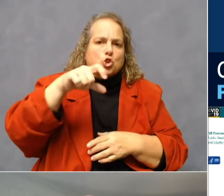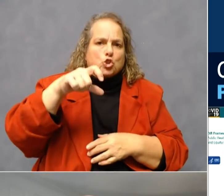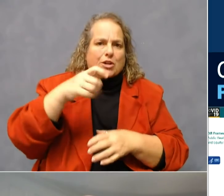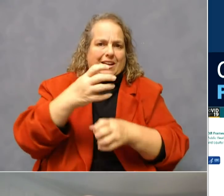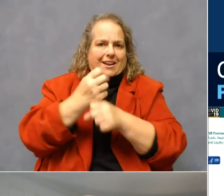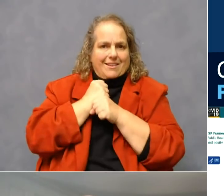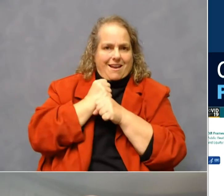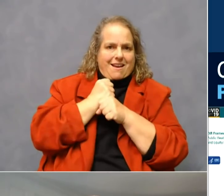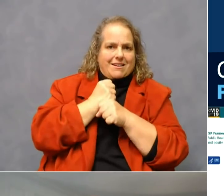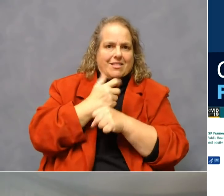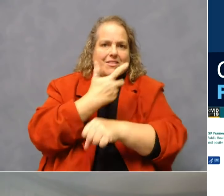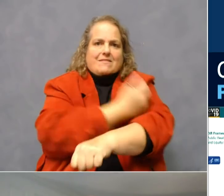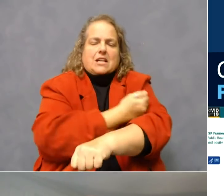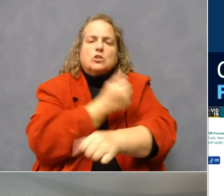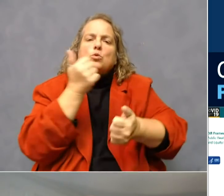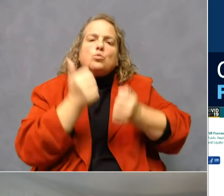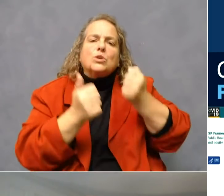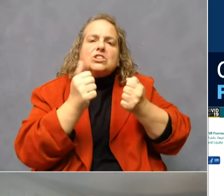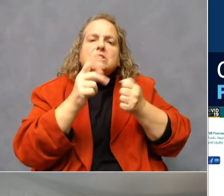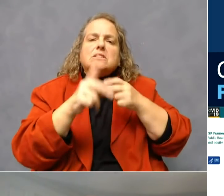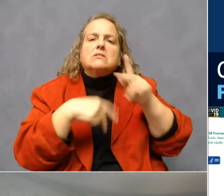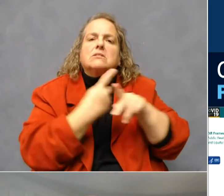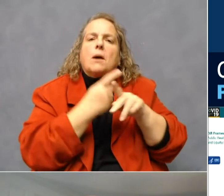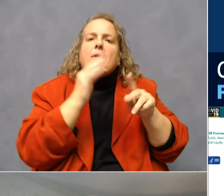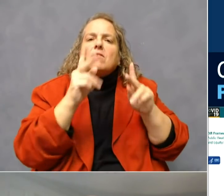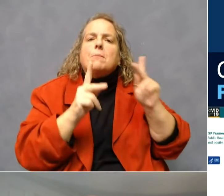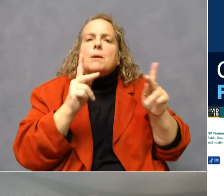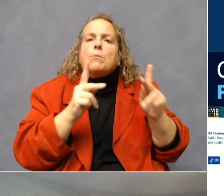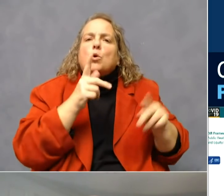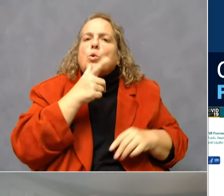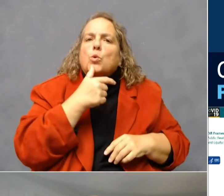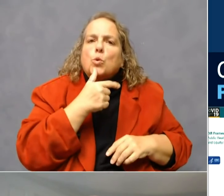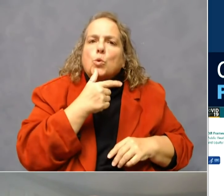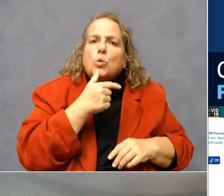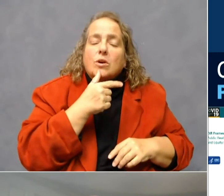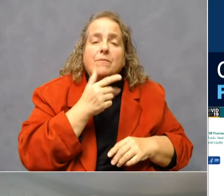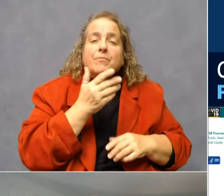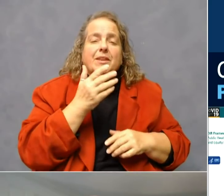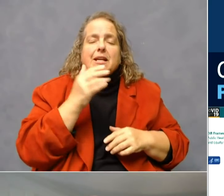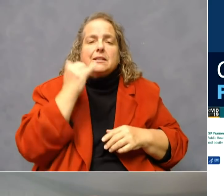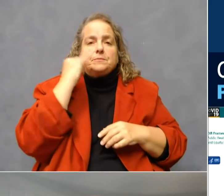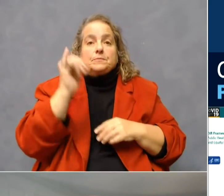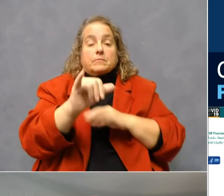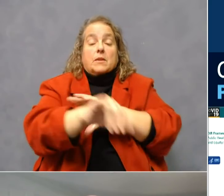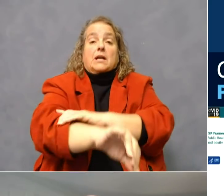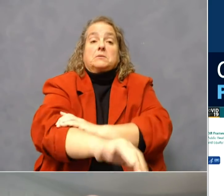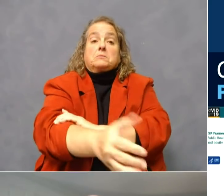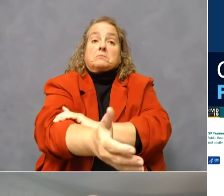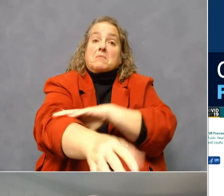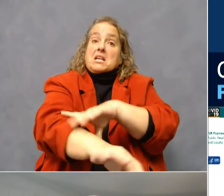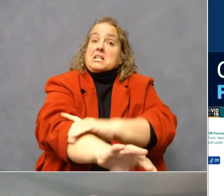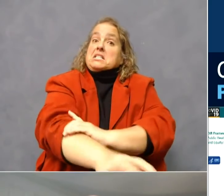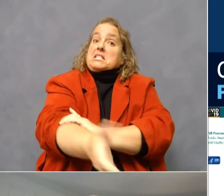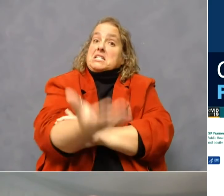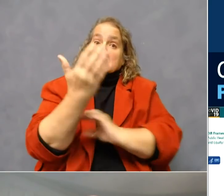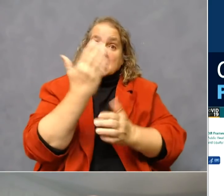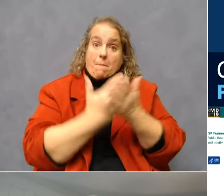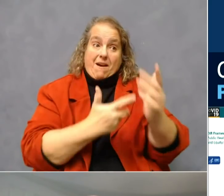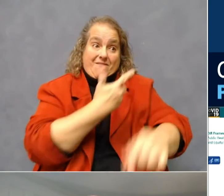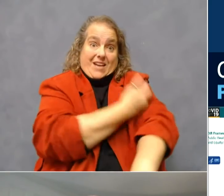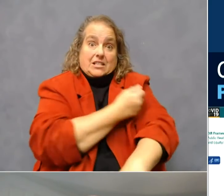vaccine? Sometimes some vaccines work better in different populations than others. So they're going to make a recommendation